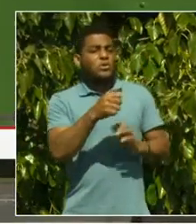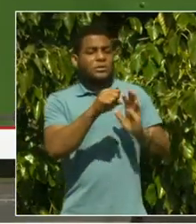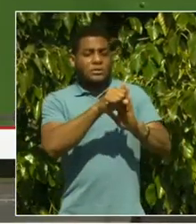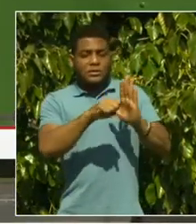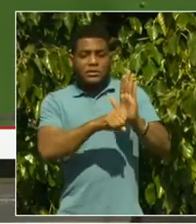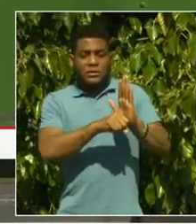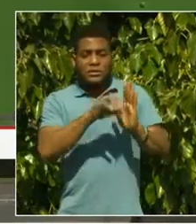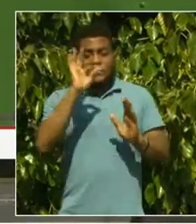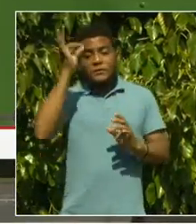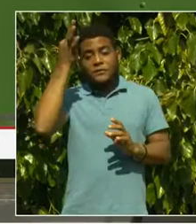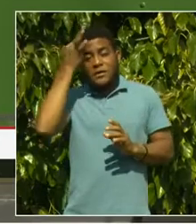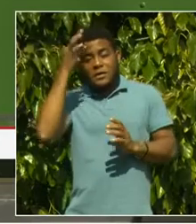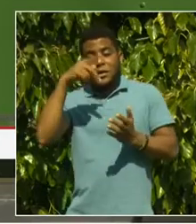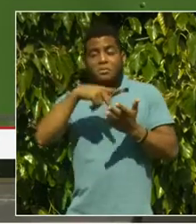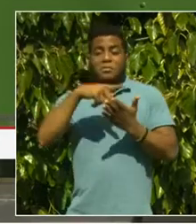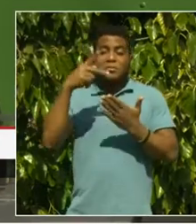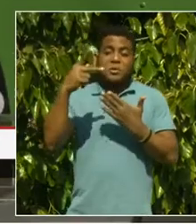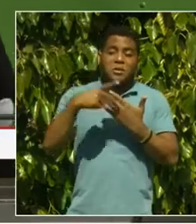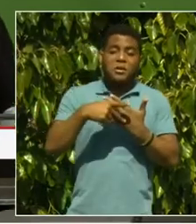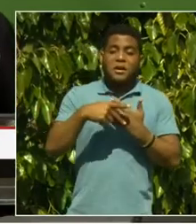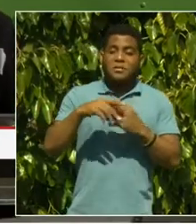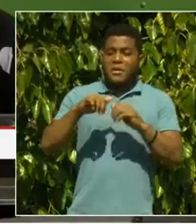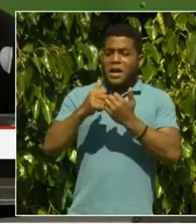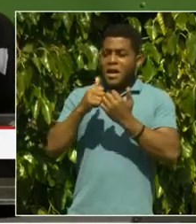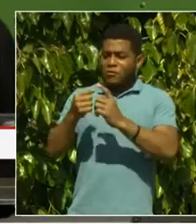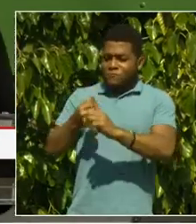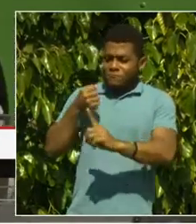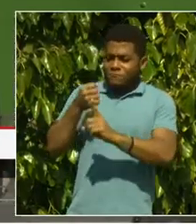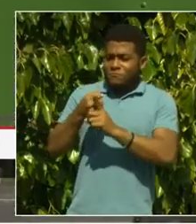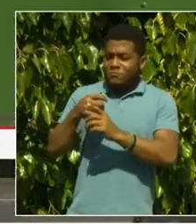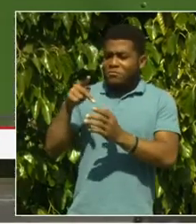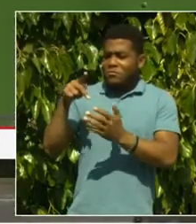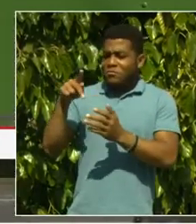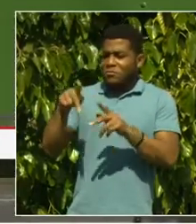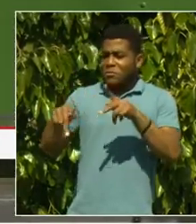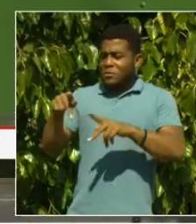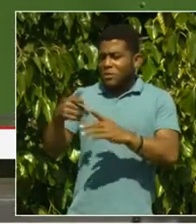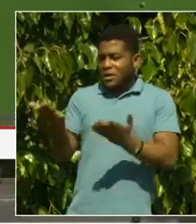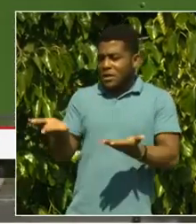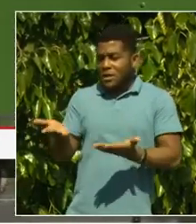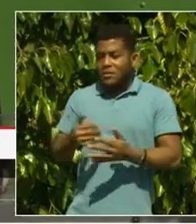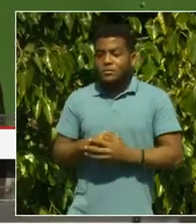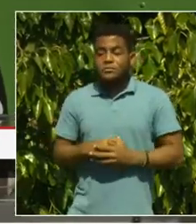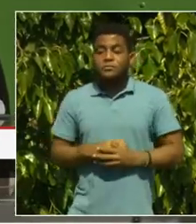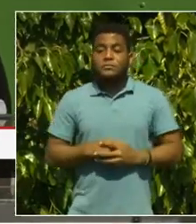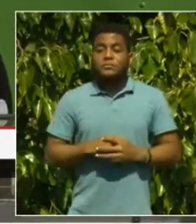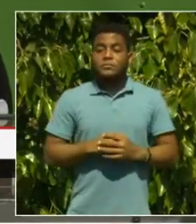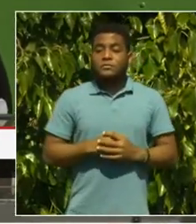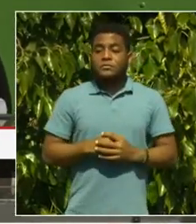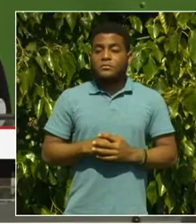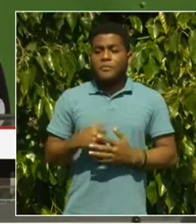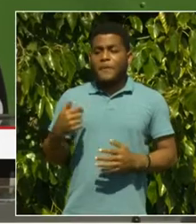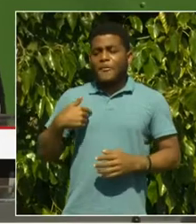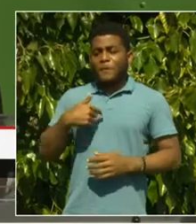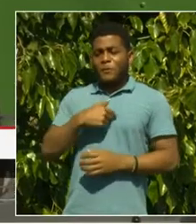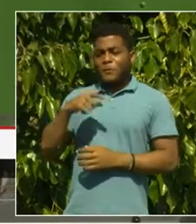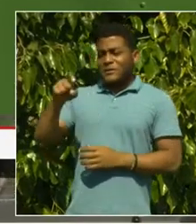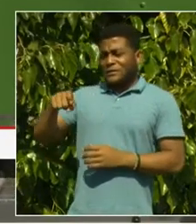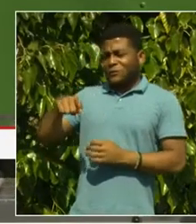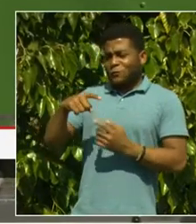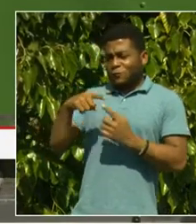I'm manifesting statehood here, may benefit